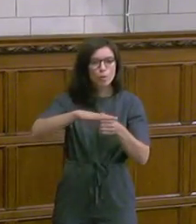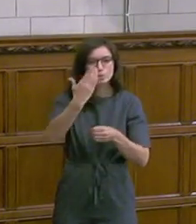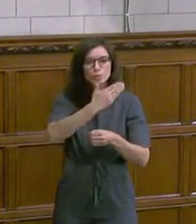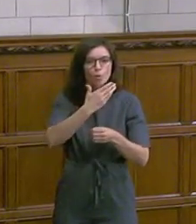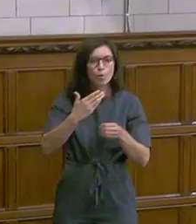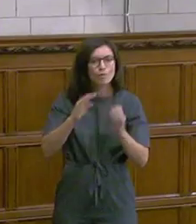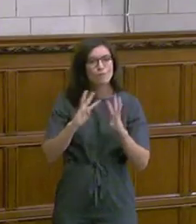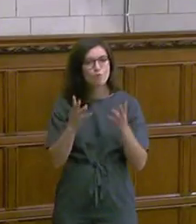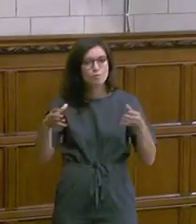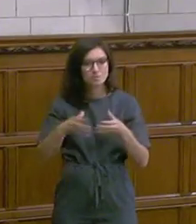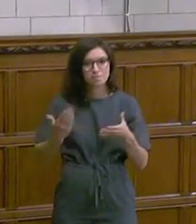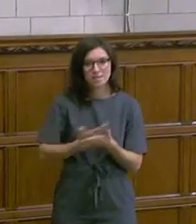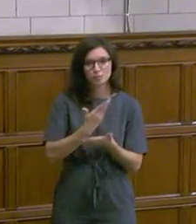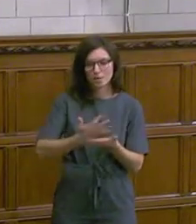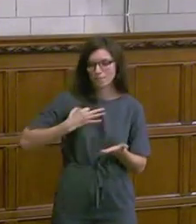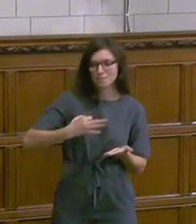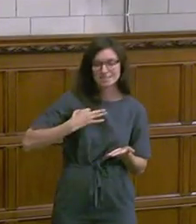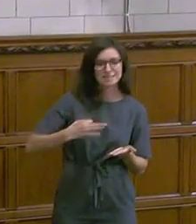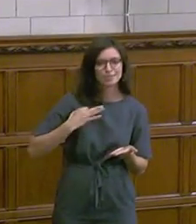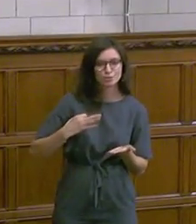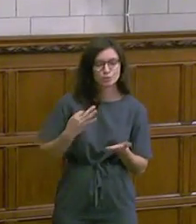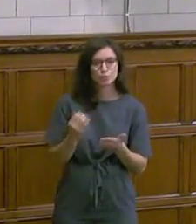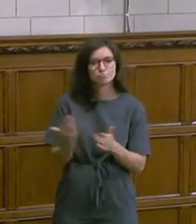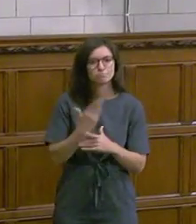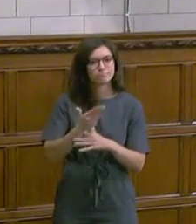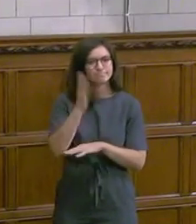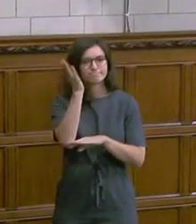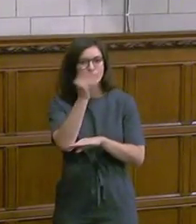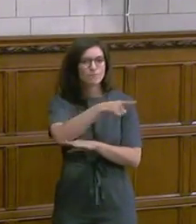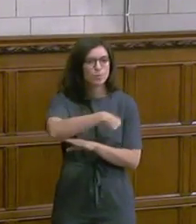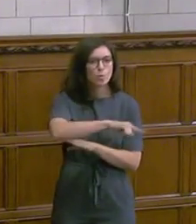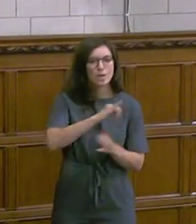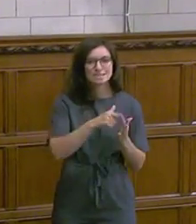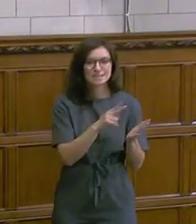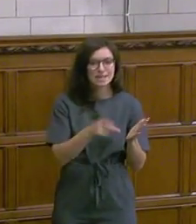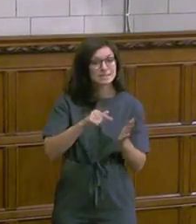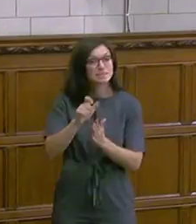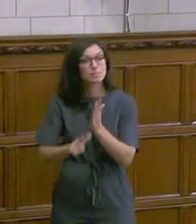include more representation around special educational needs and disabilities.